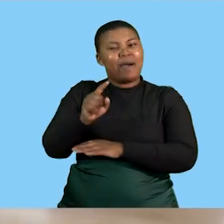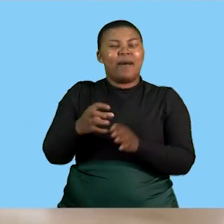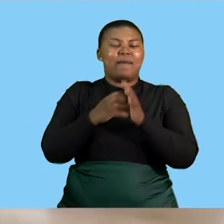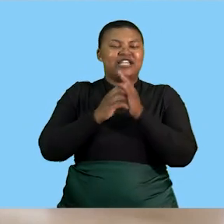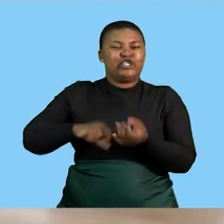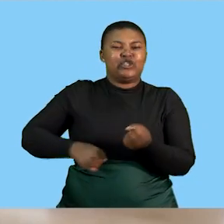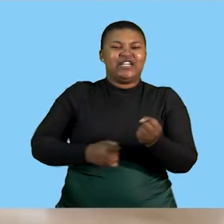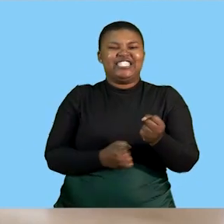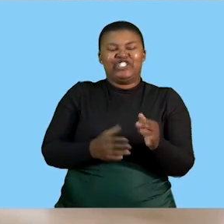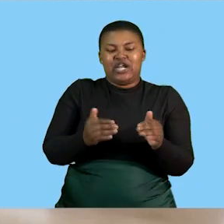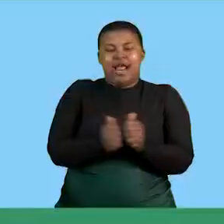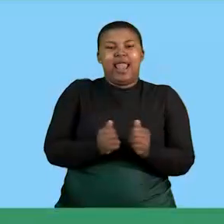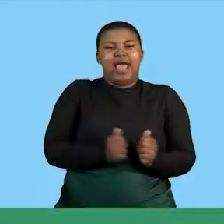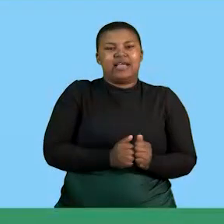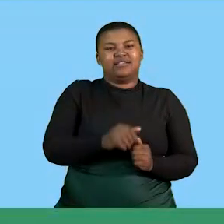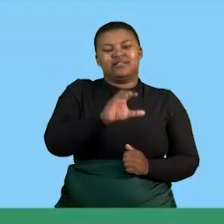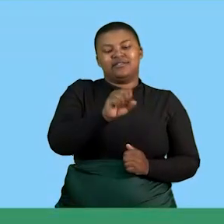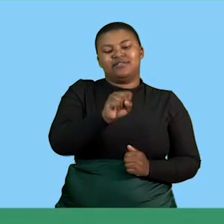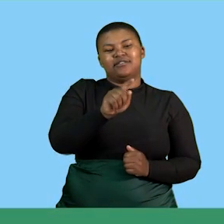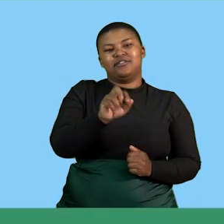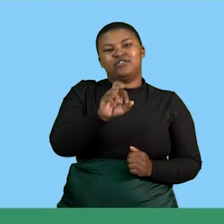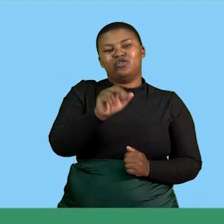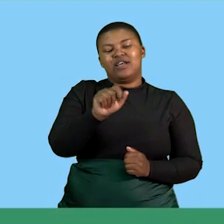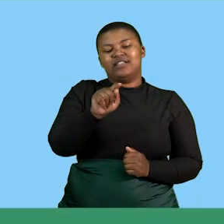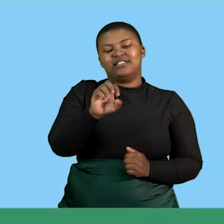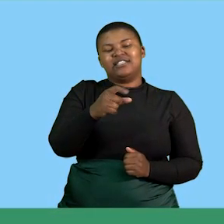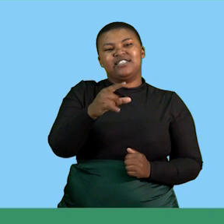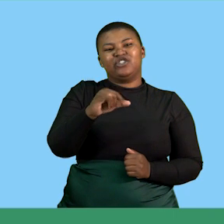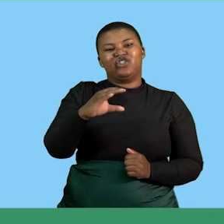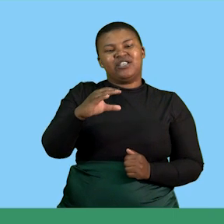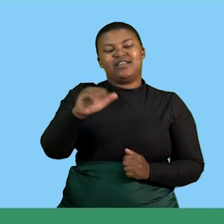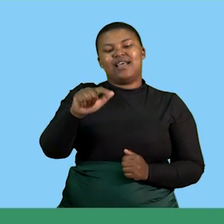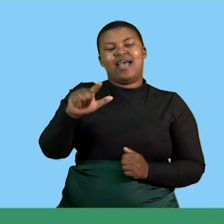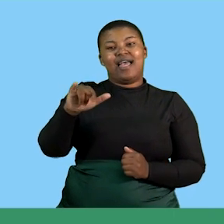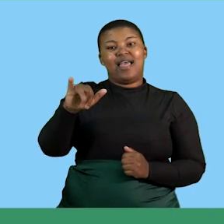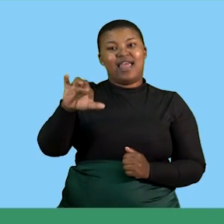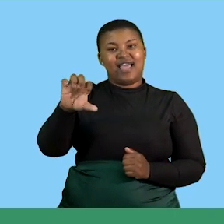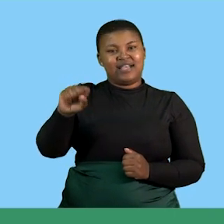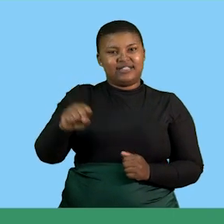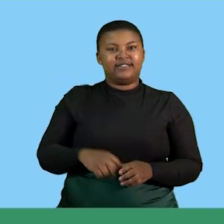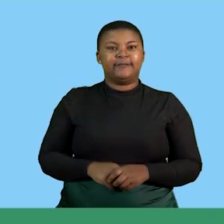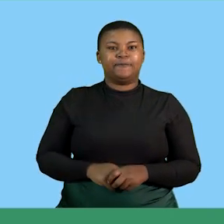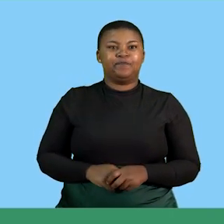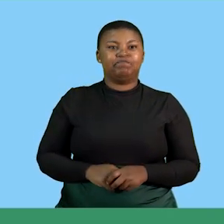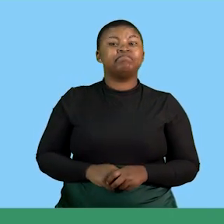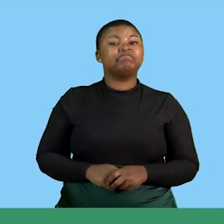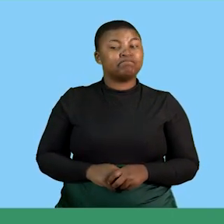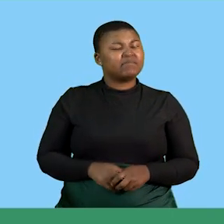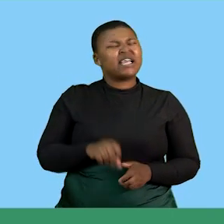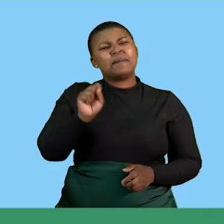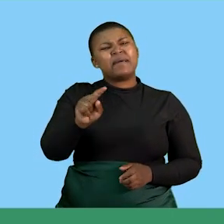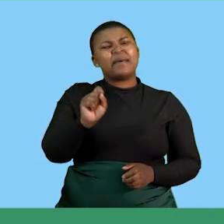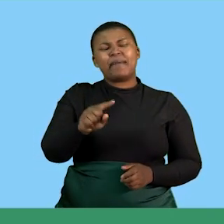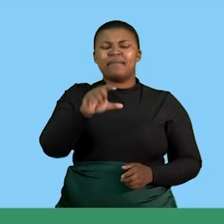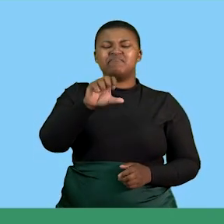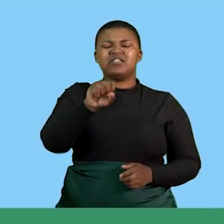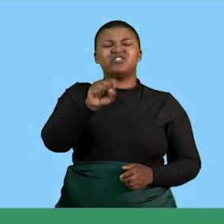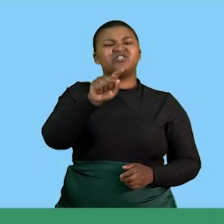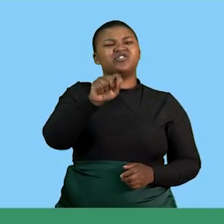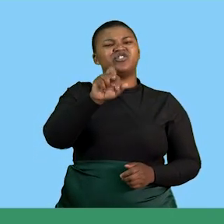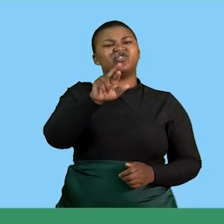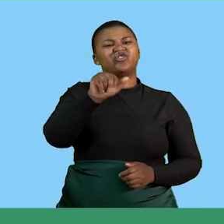organization, and this one is our strategic allies. Now, I love using McDonald's Happy Meals